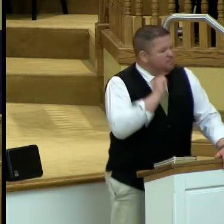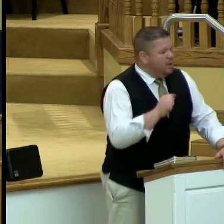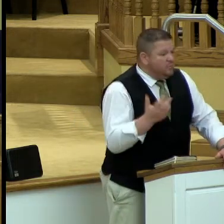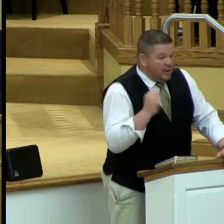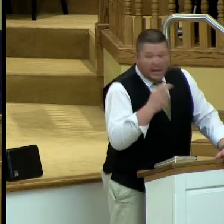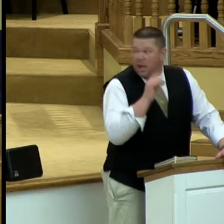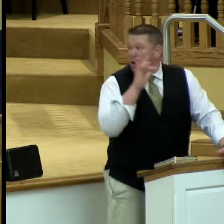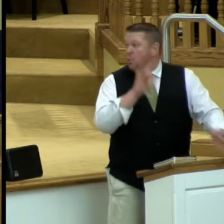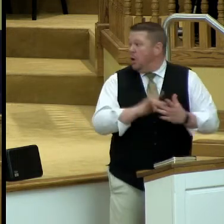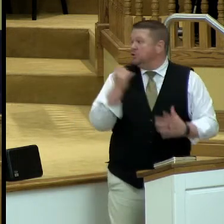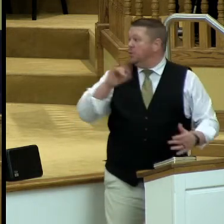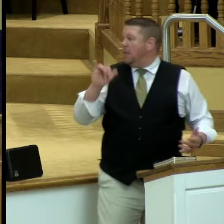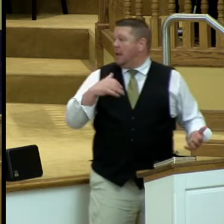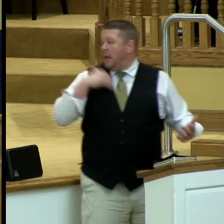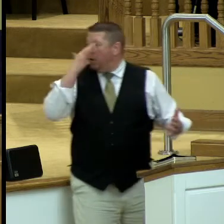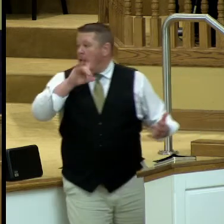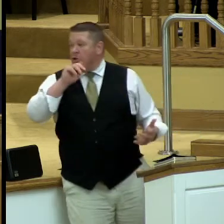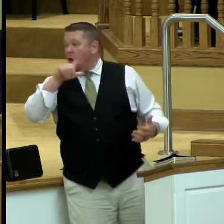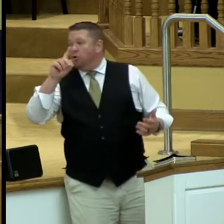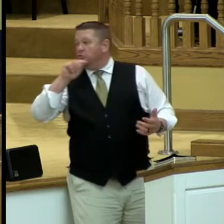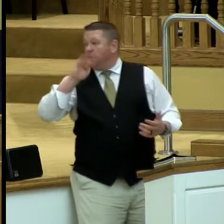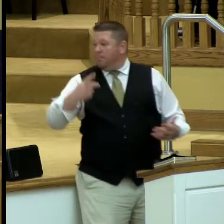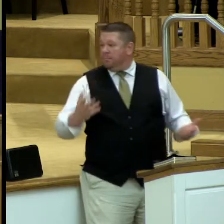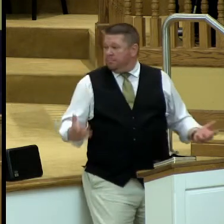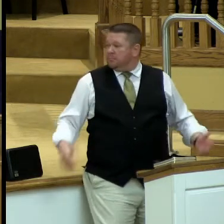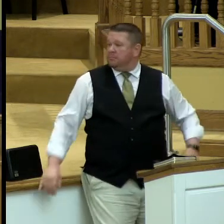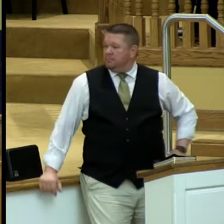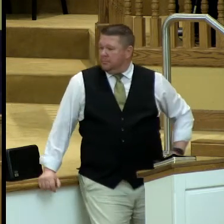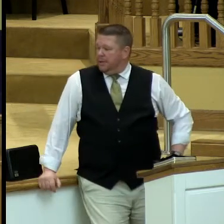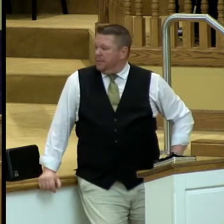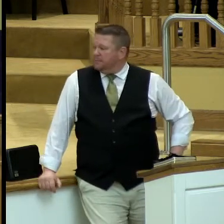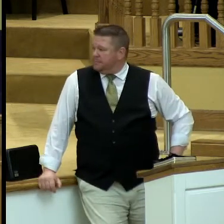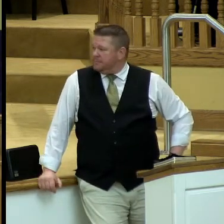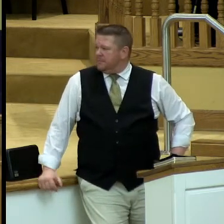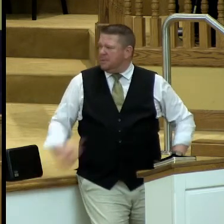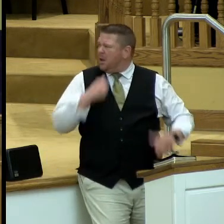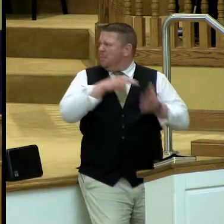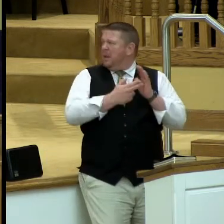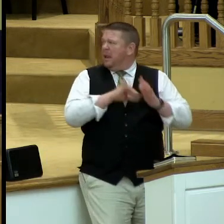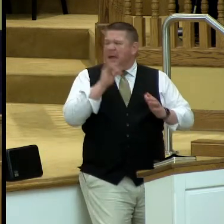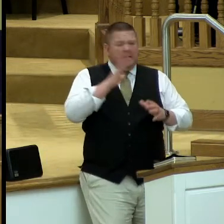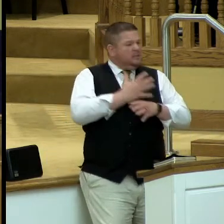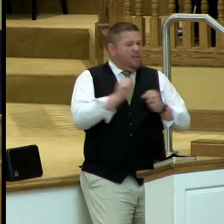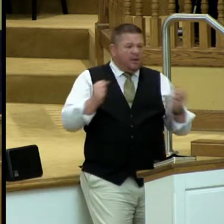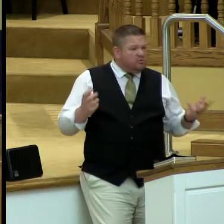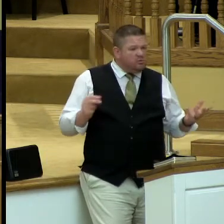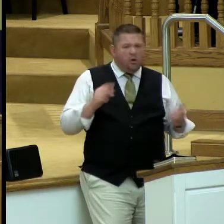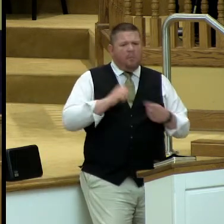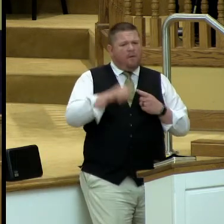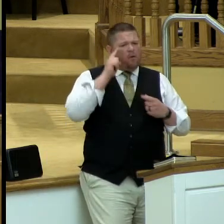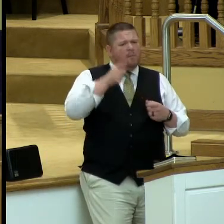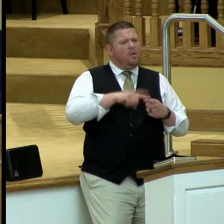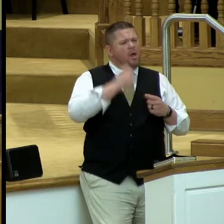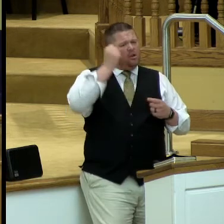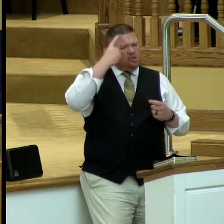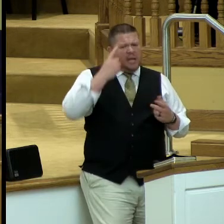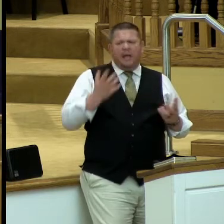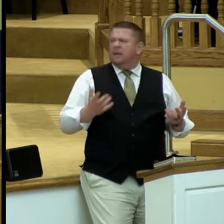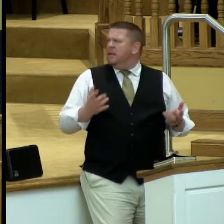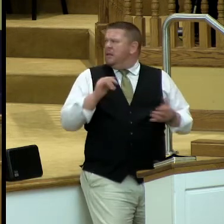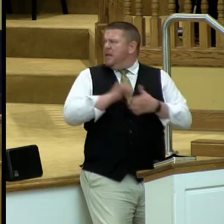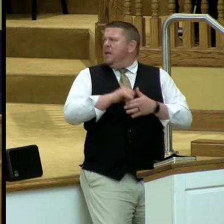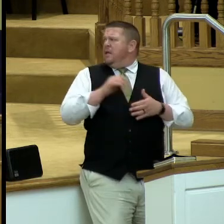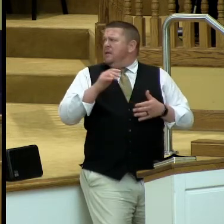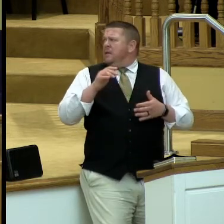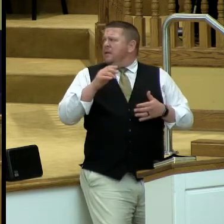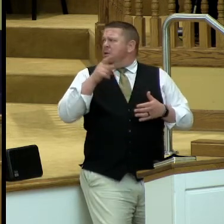Could reach someone like, I don't know, Donald Trump? And I don't mean as far as his salvation, but for him to